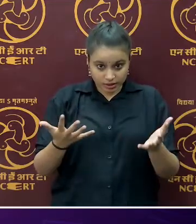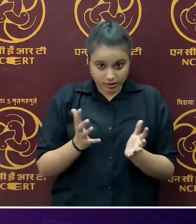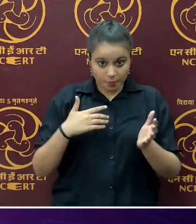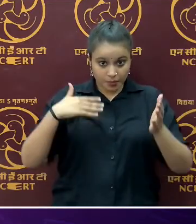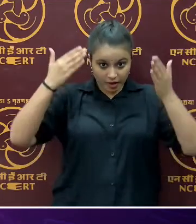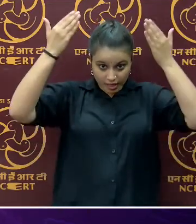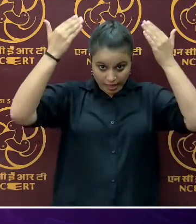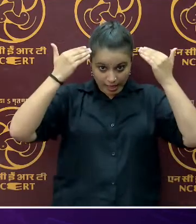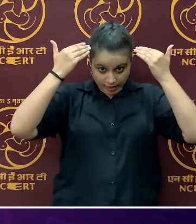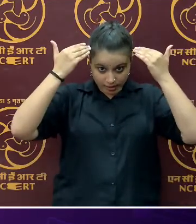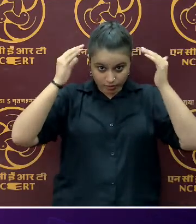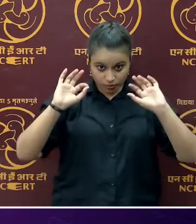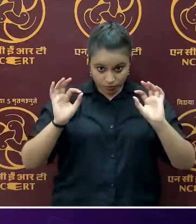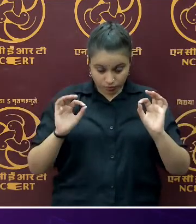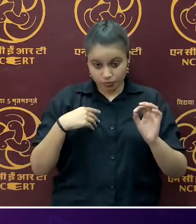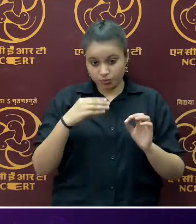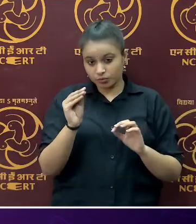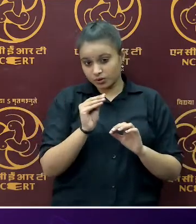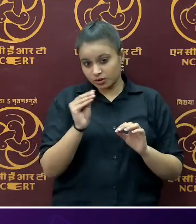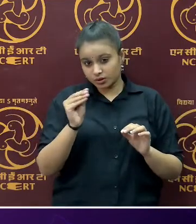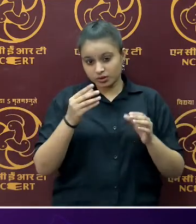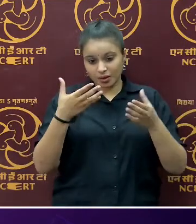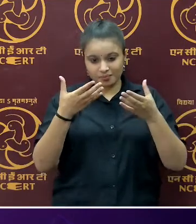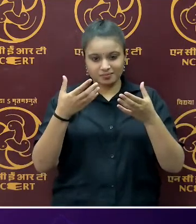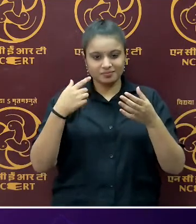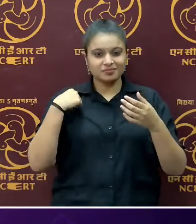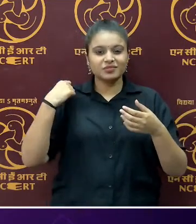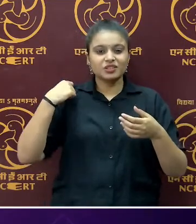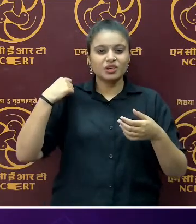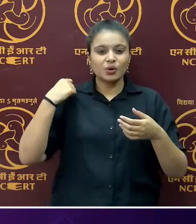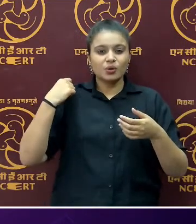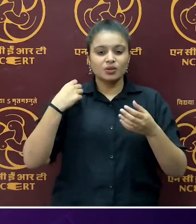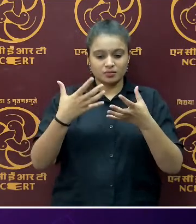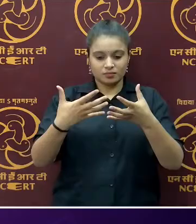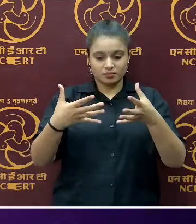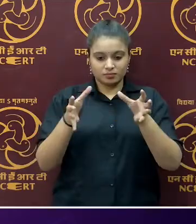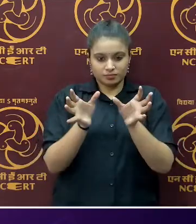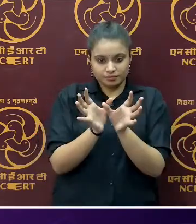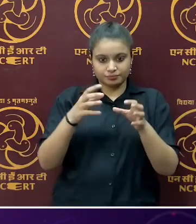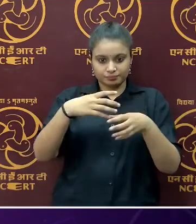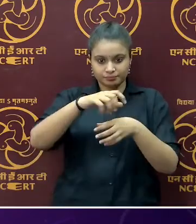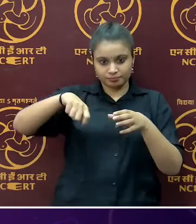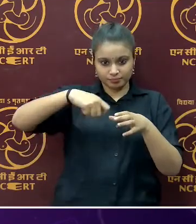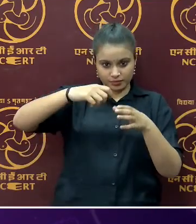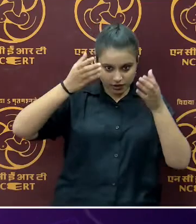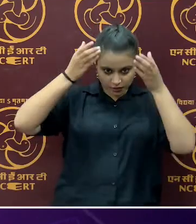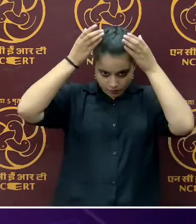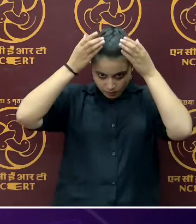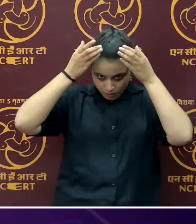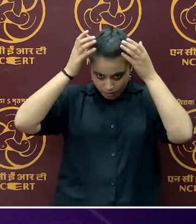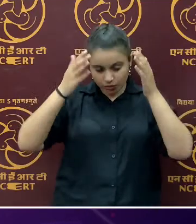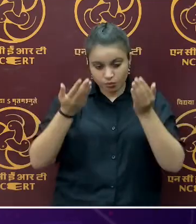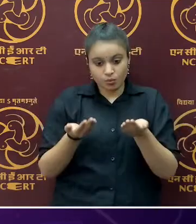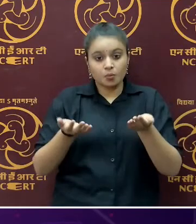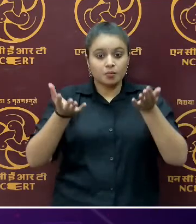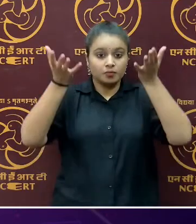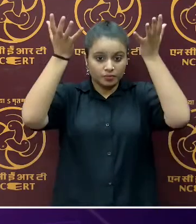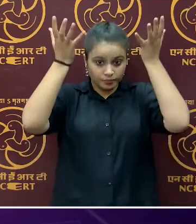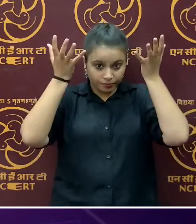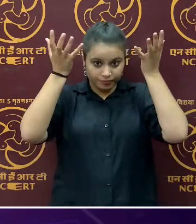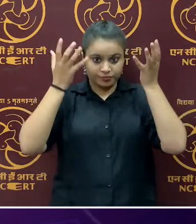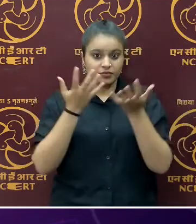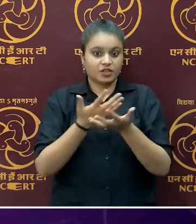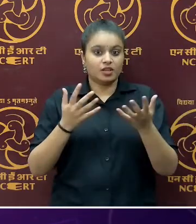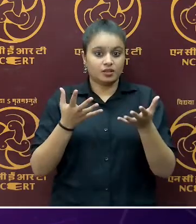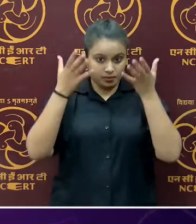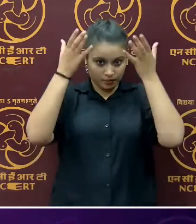head. Yeah. They have those cloth, so just they wrap up it, round piece of cloth, they keep there